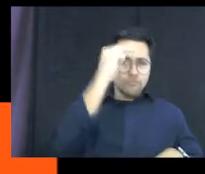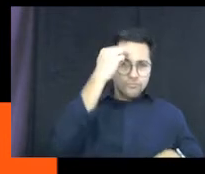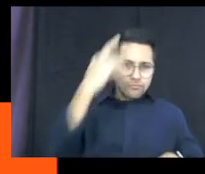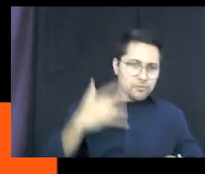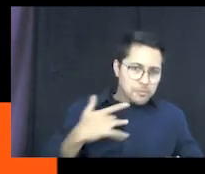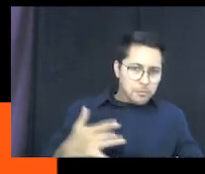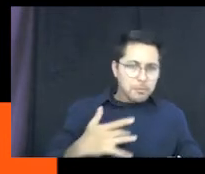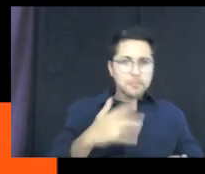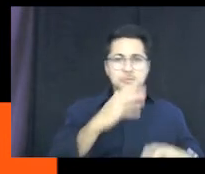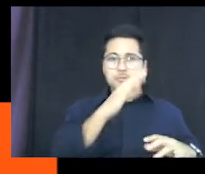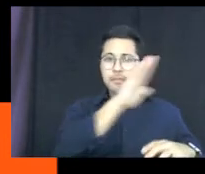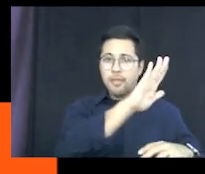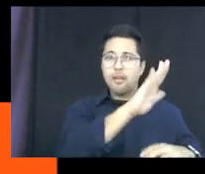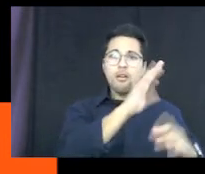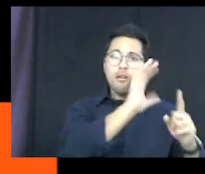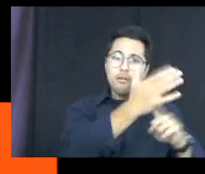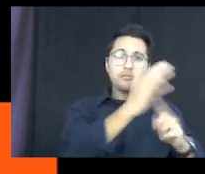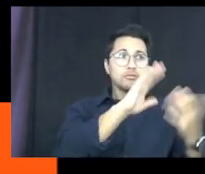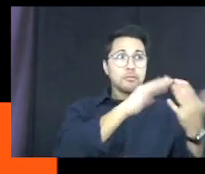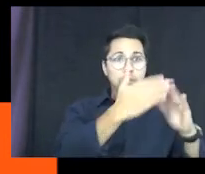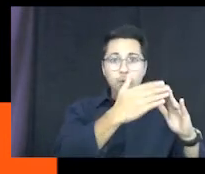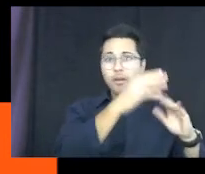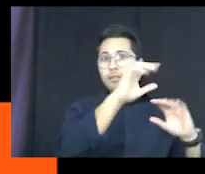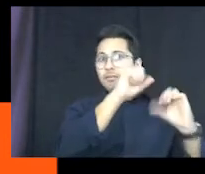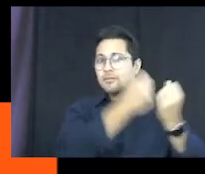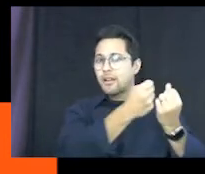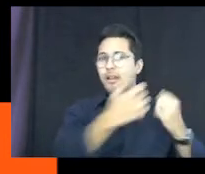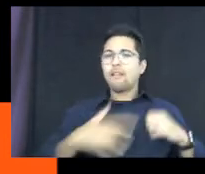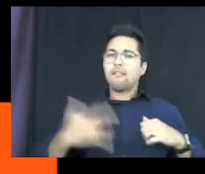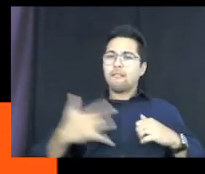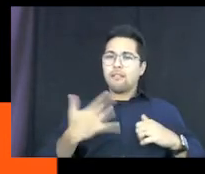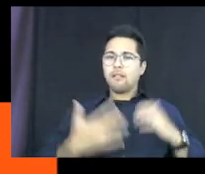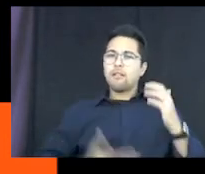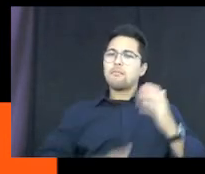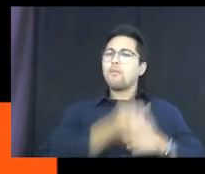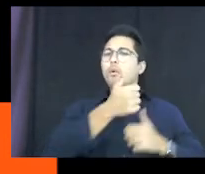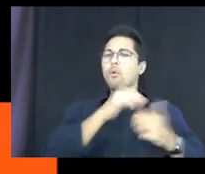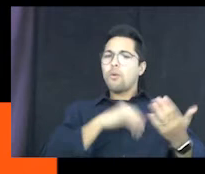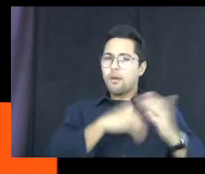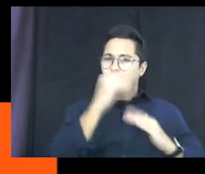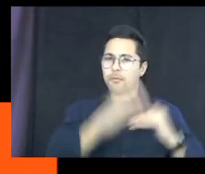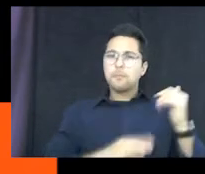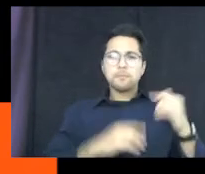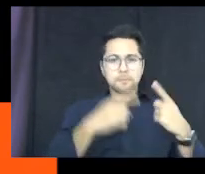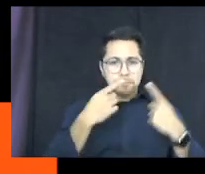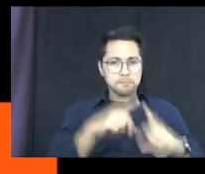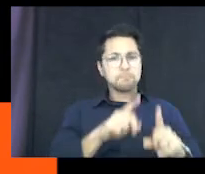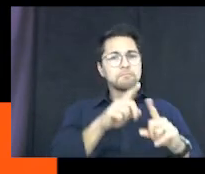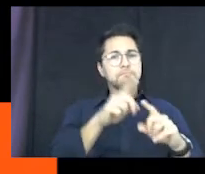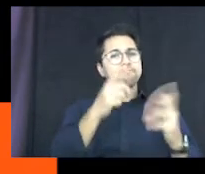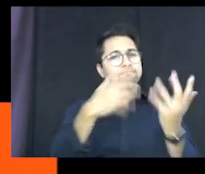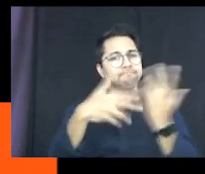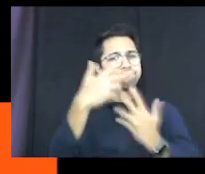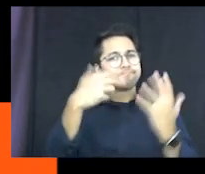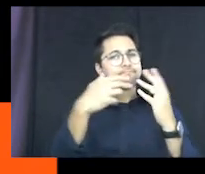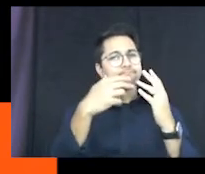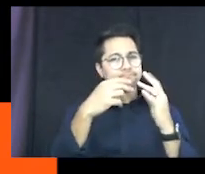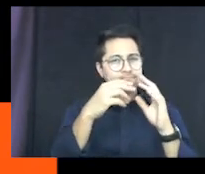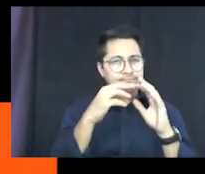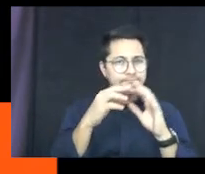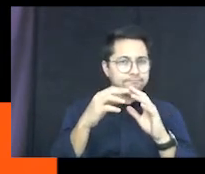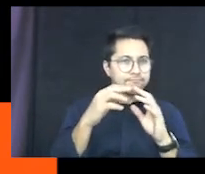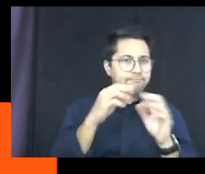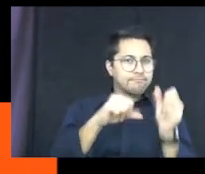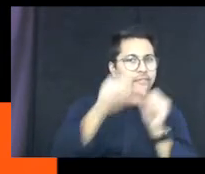culture, community, and society feel the most comfortable during social interactions,